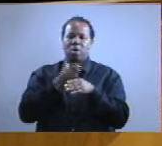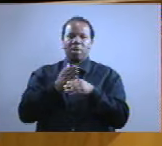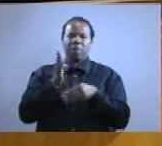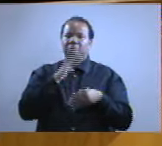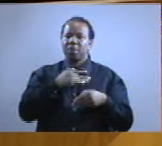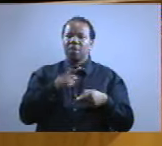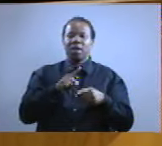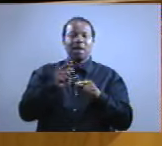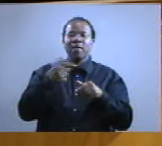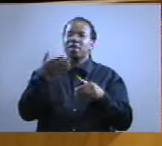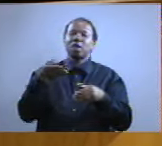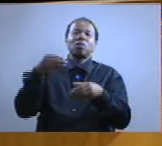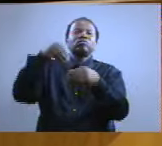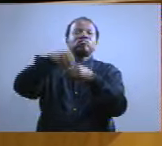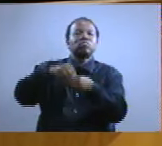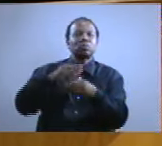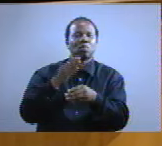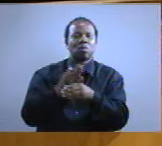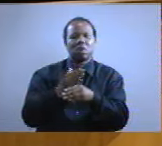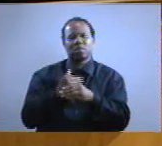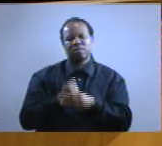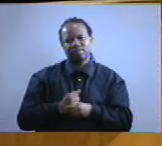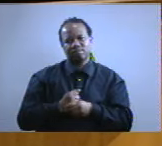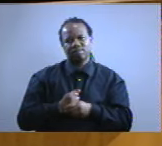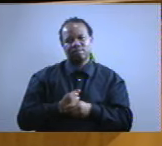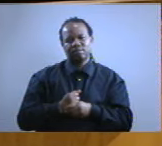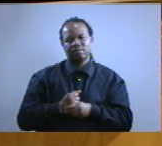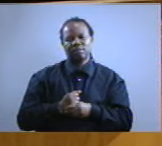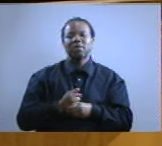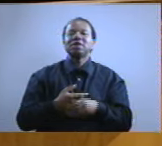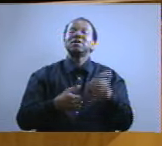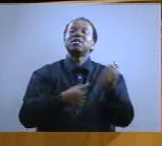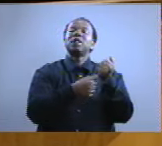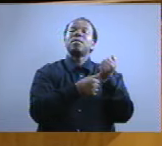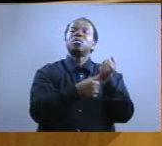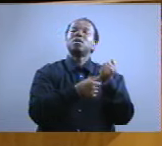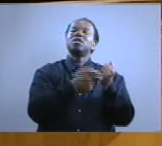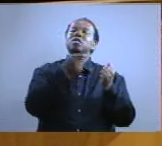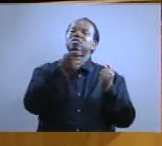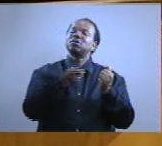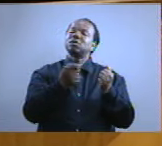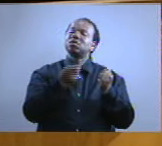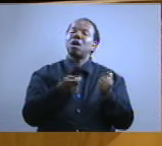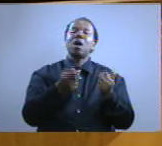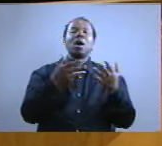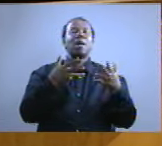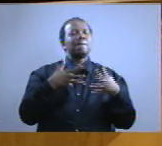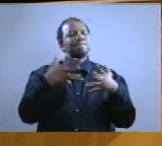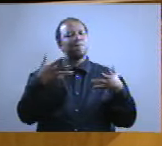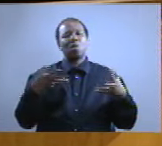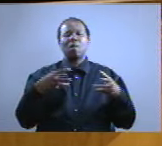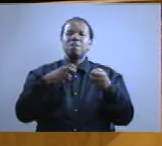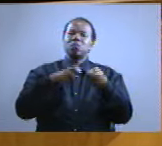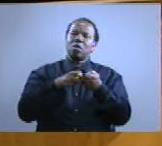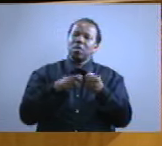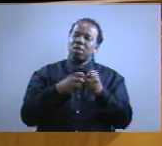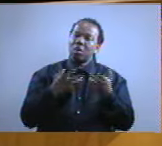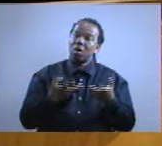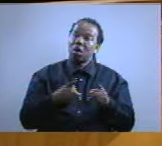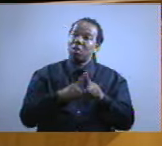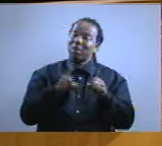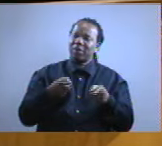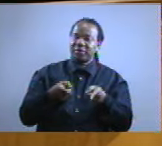outside the labor relations framework. Honorable Deputy Speaker, herein lies the country's greatest challenge and potential threat to our